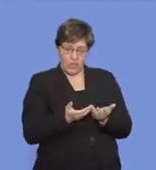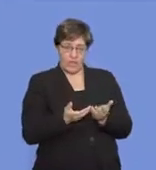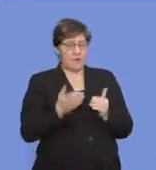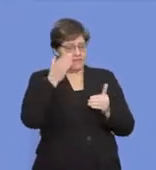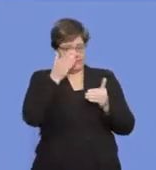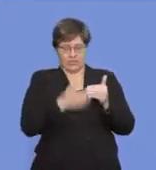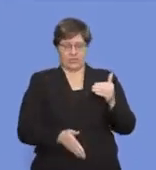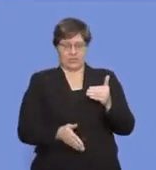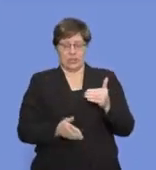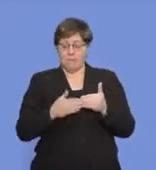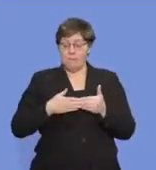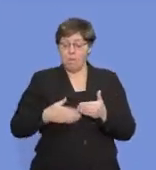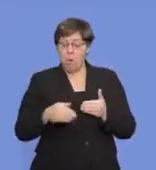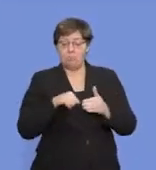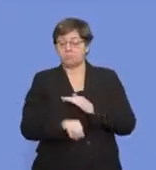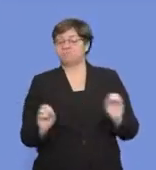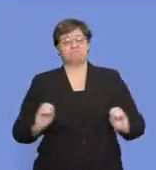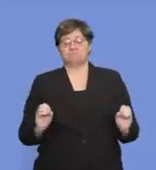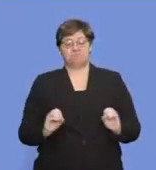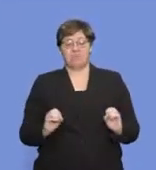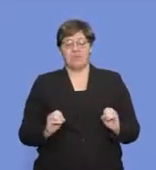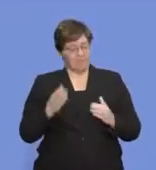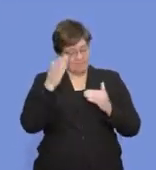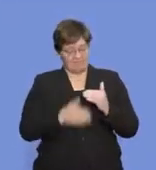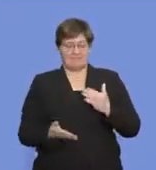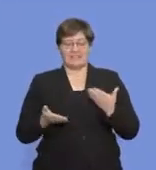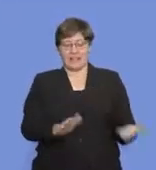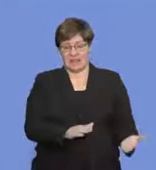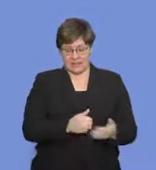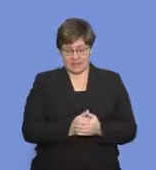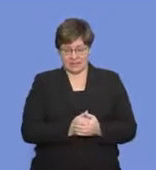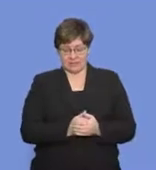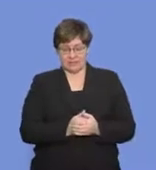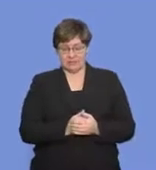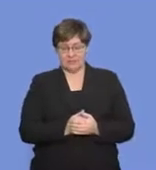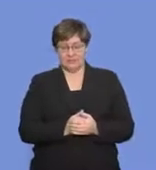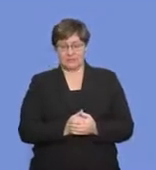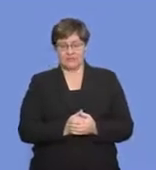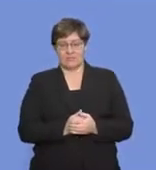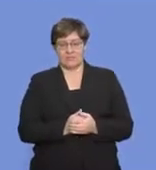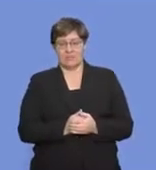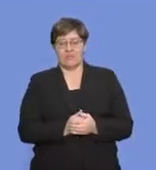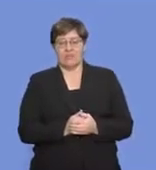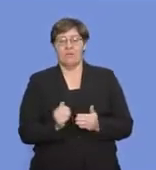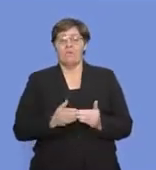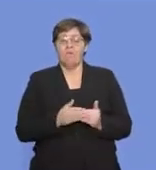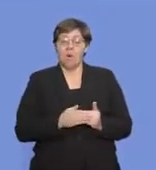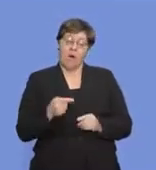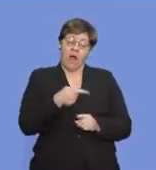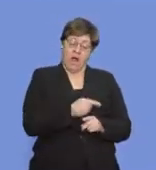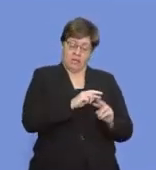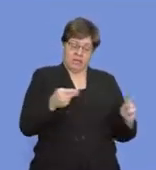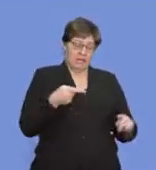out. So in other words, they no longer, once they've died out, there are no longer